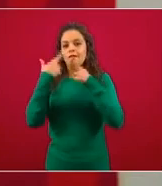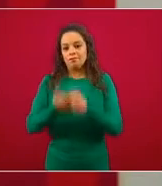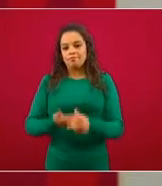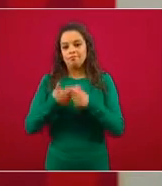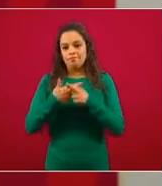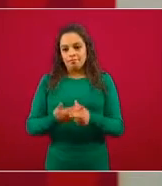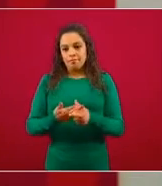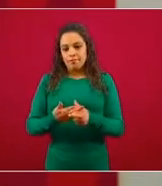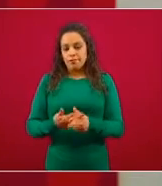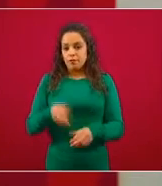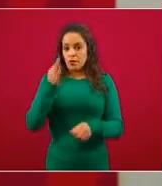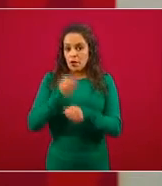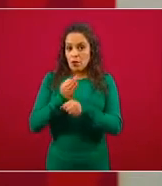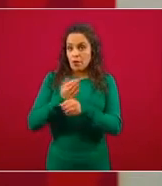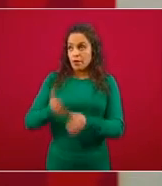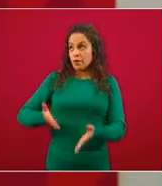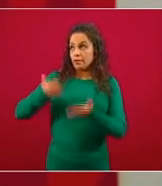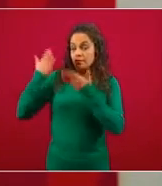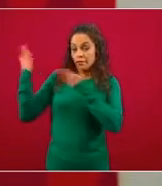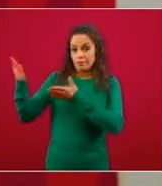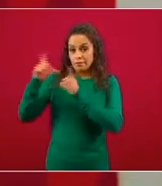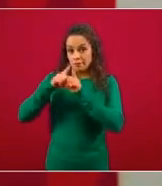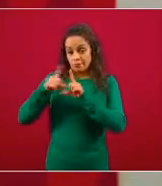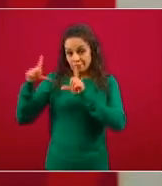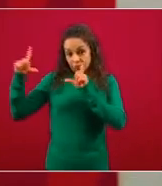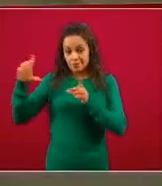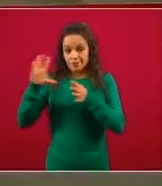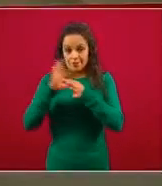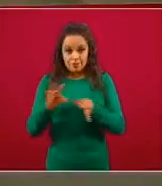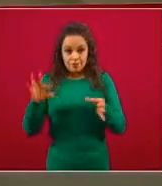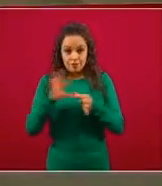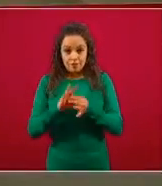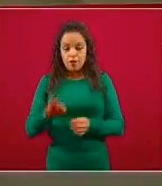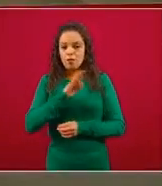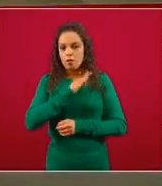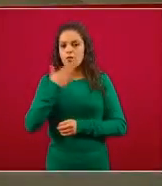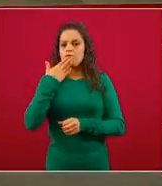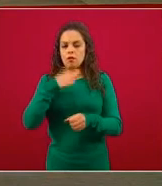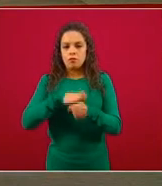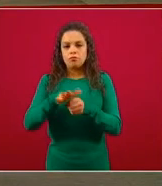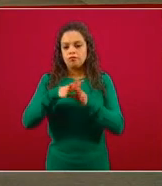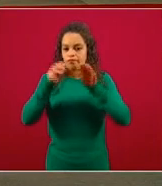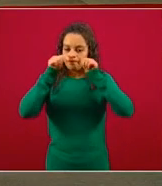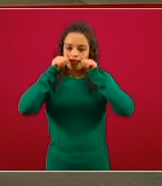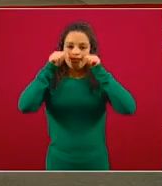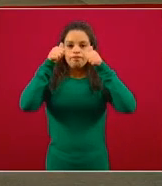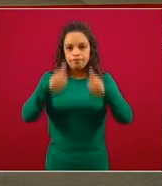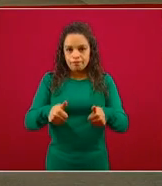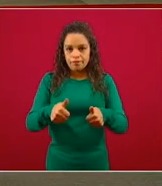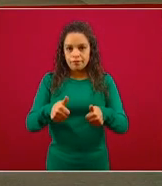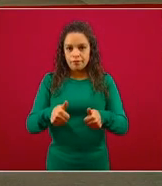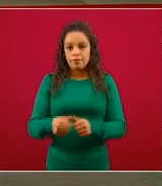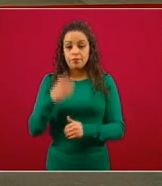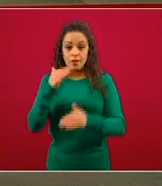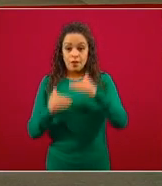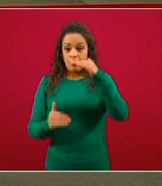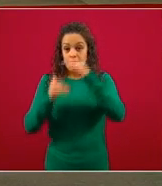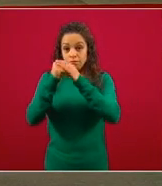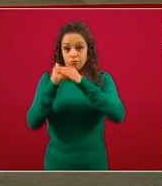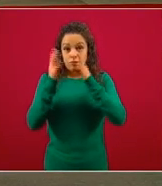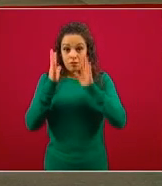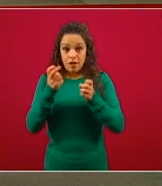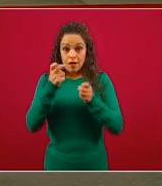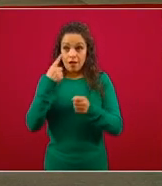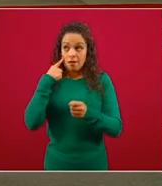We are covered with this model that is being presented and more, not thinking just about the limit, but thinking